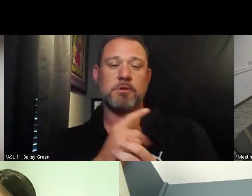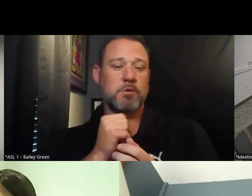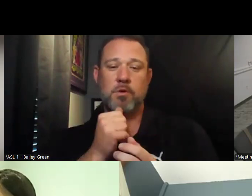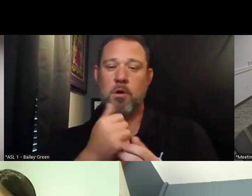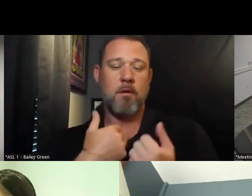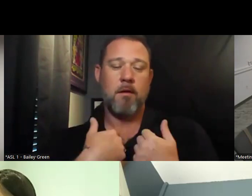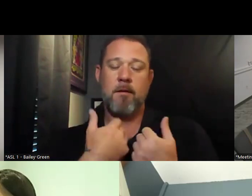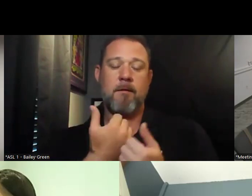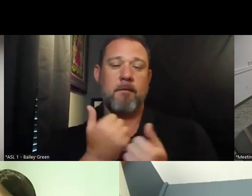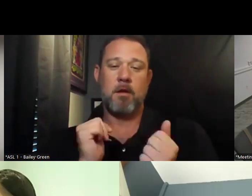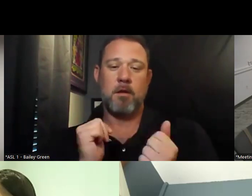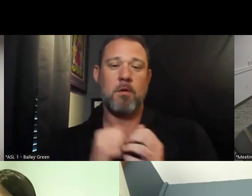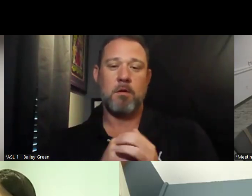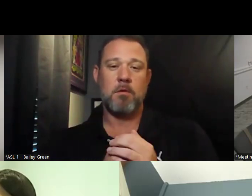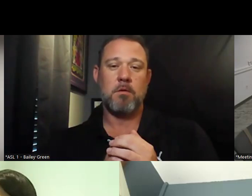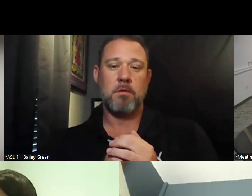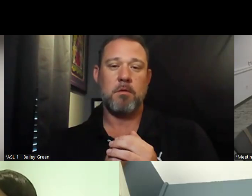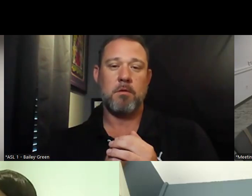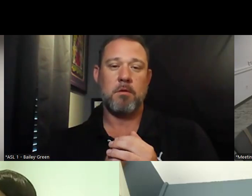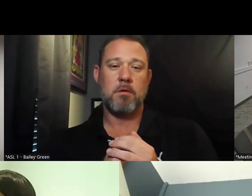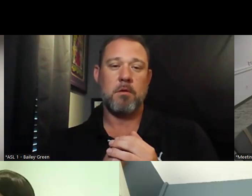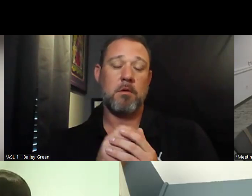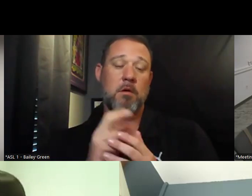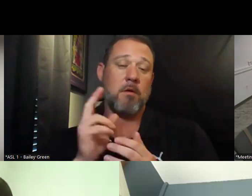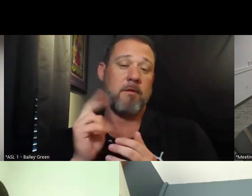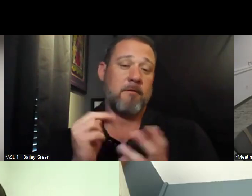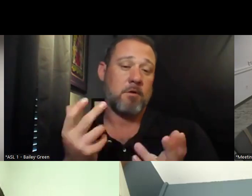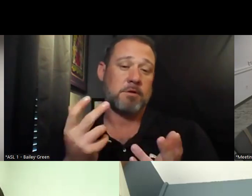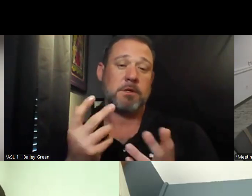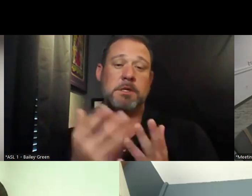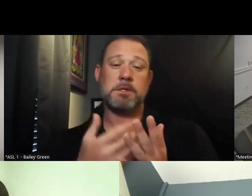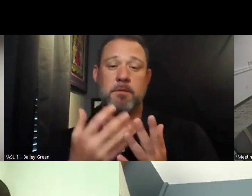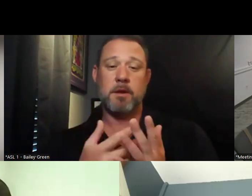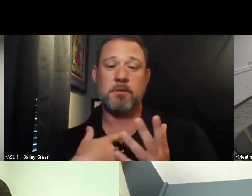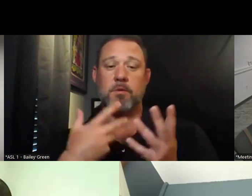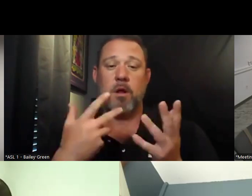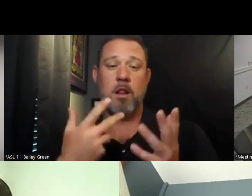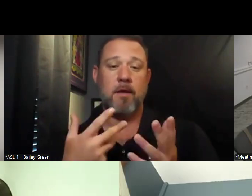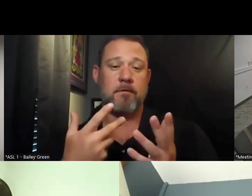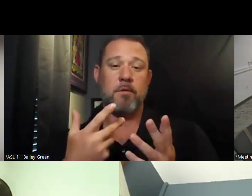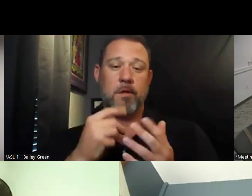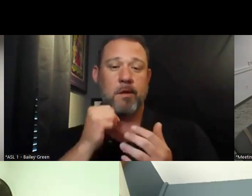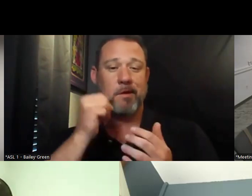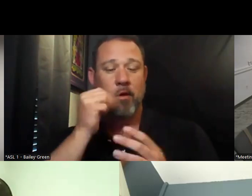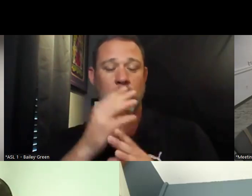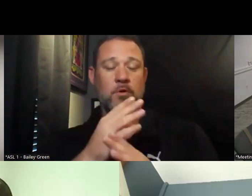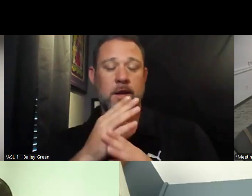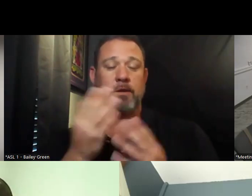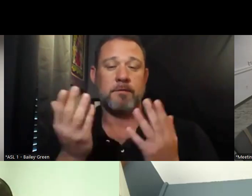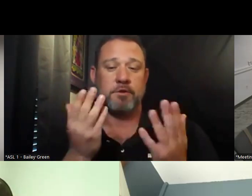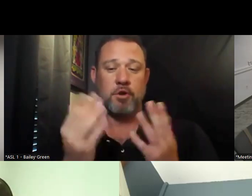have anybody. And unfortunately, we're sometimes left with adult protective